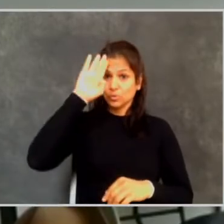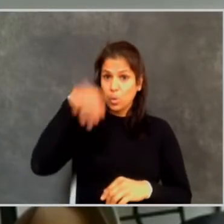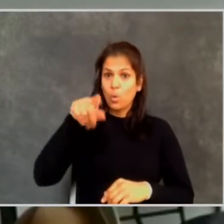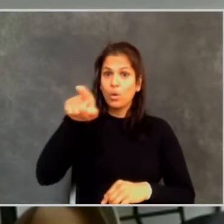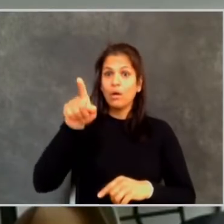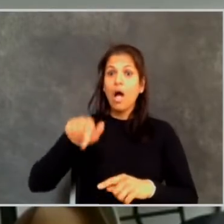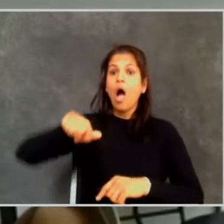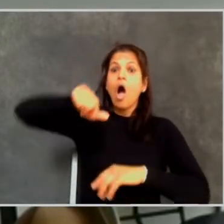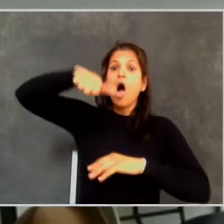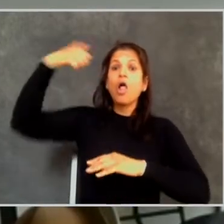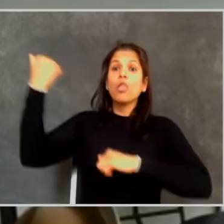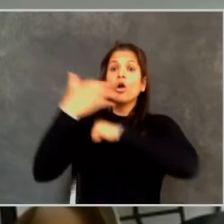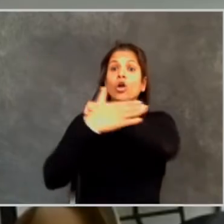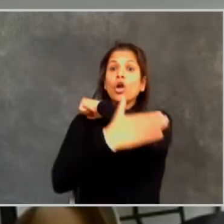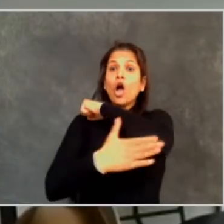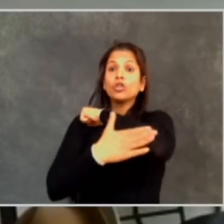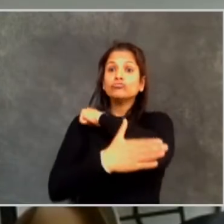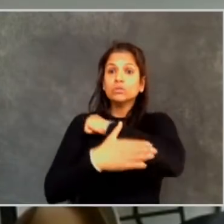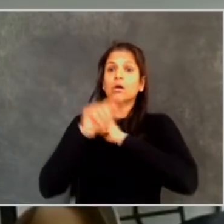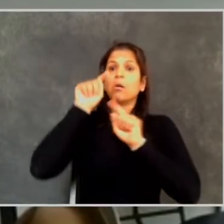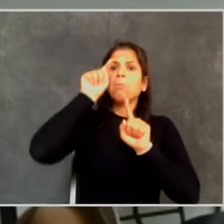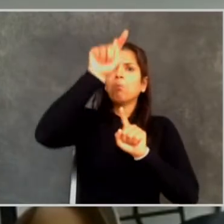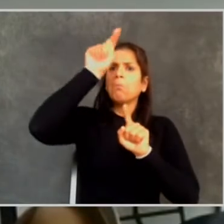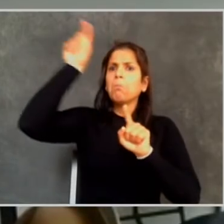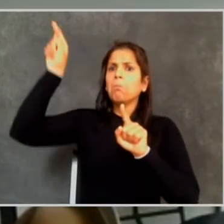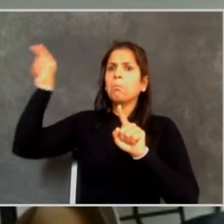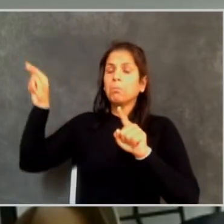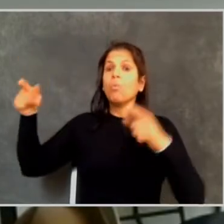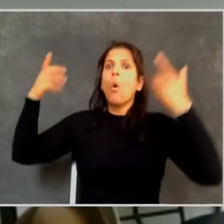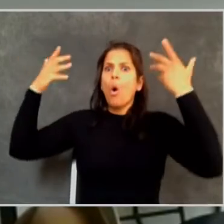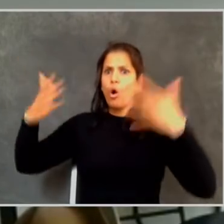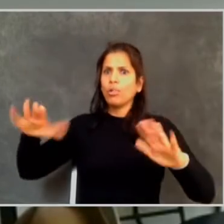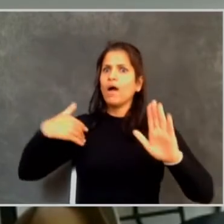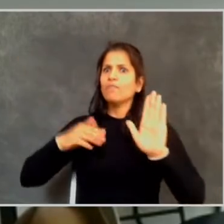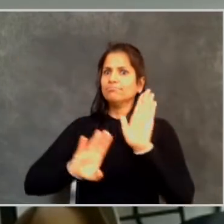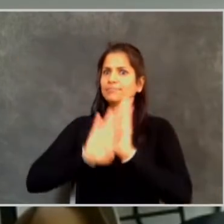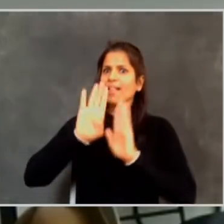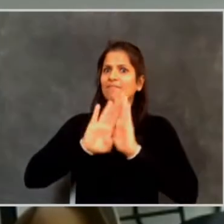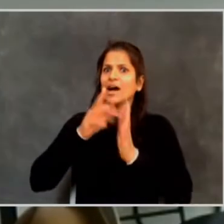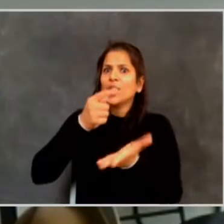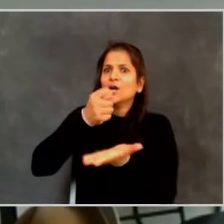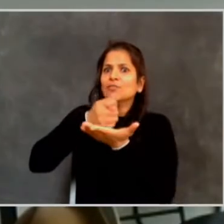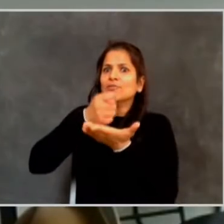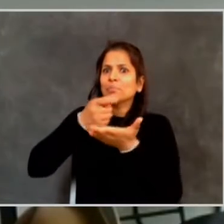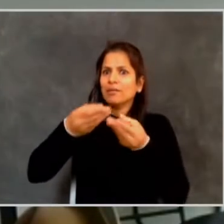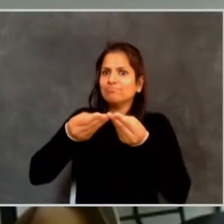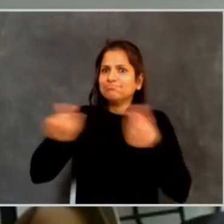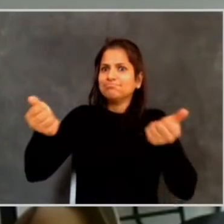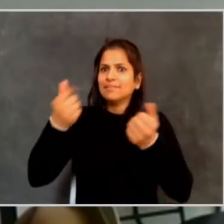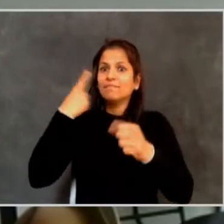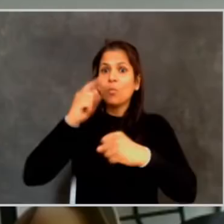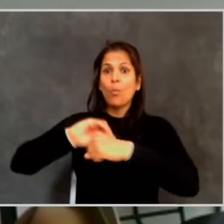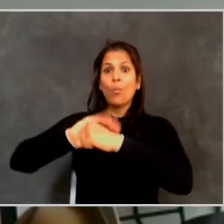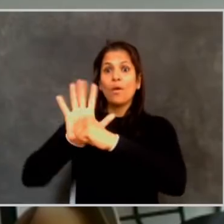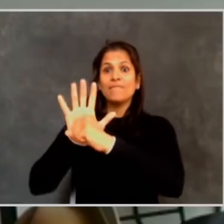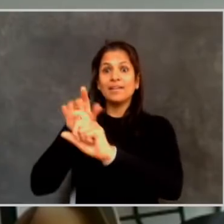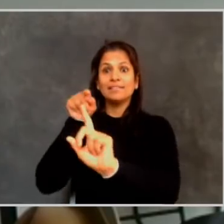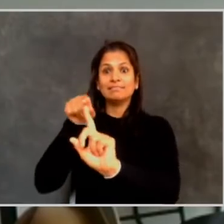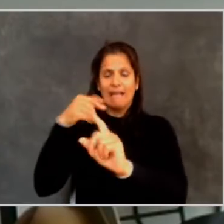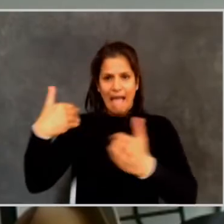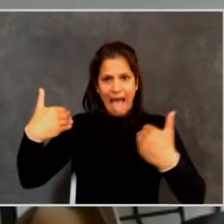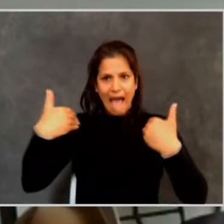in using a different one at their state lab. But as you say, I think the most important issue is getting the